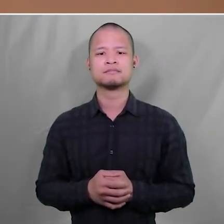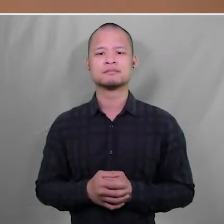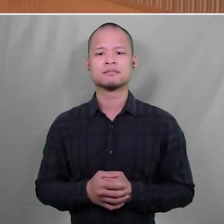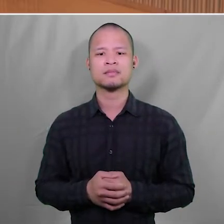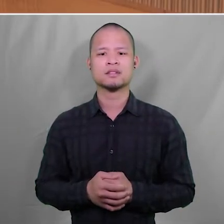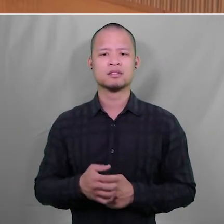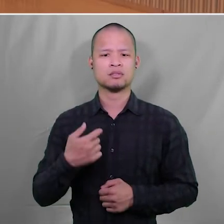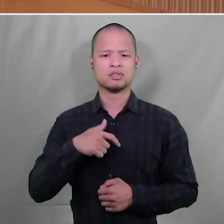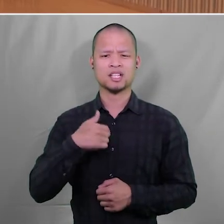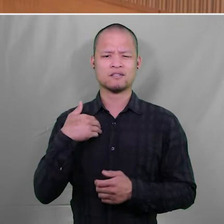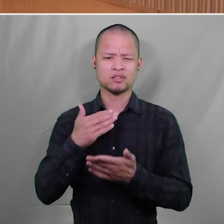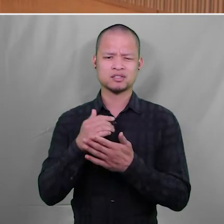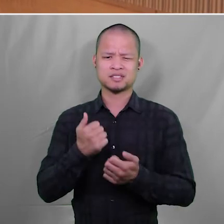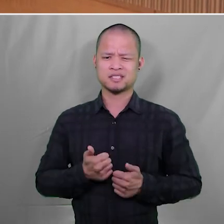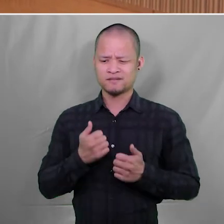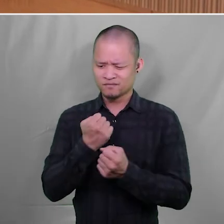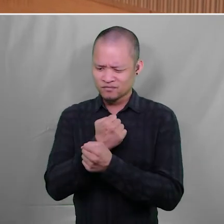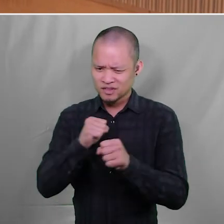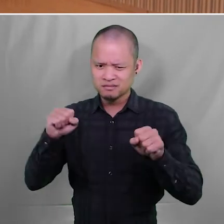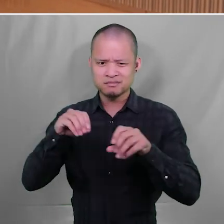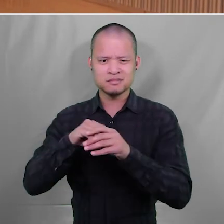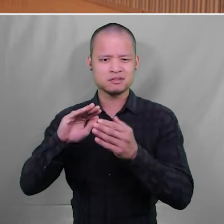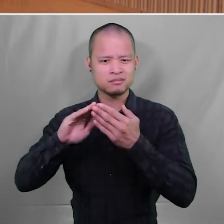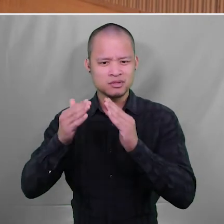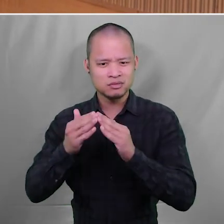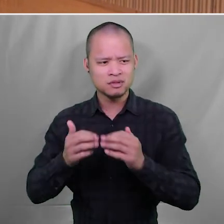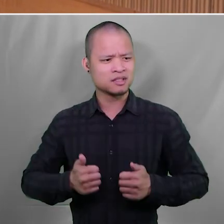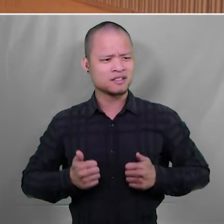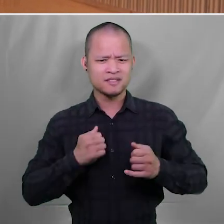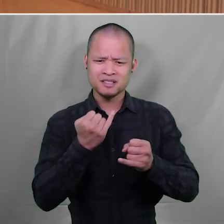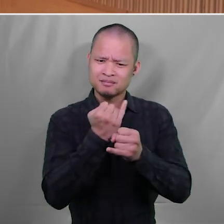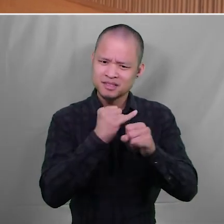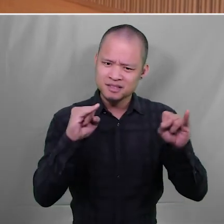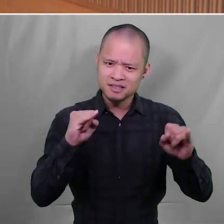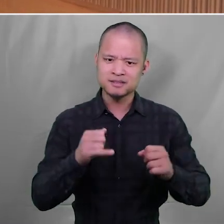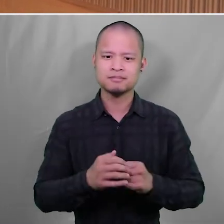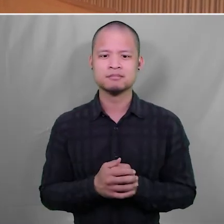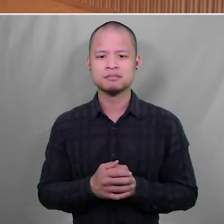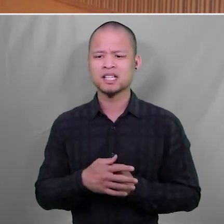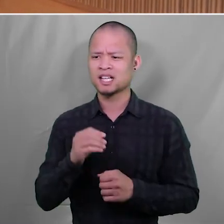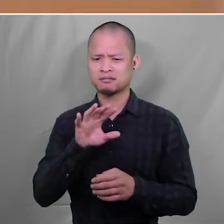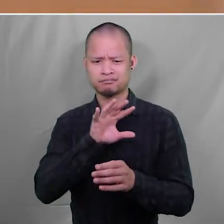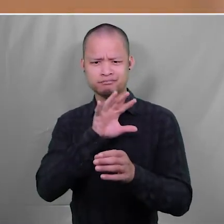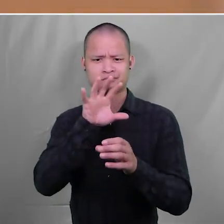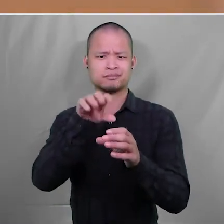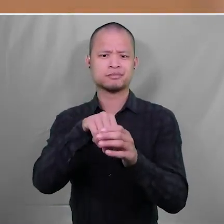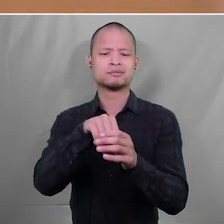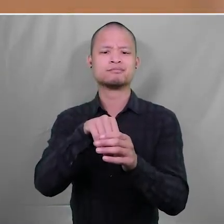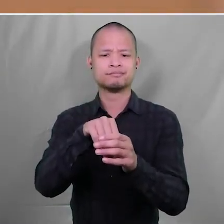We have the right to live freely in the community, to live independently and be included.